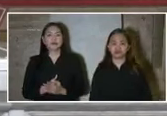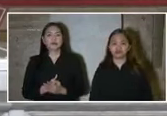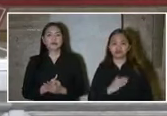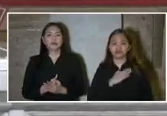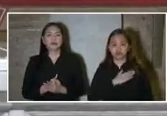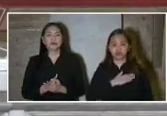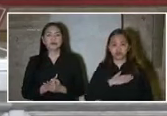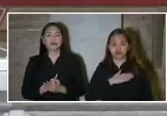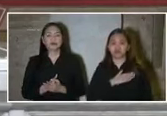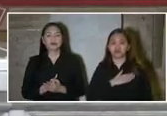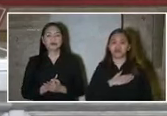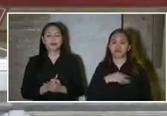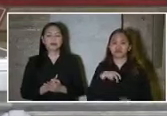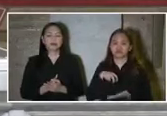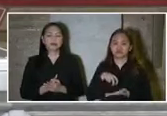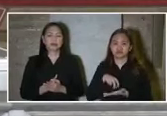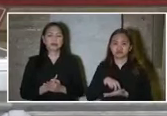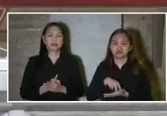Please kneel.